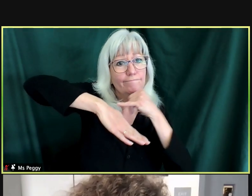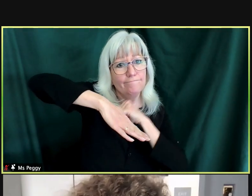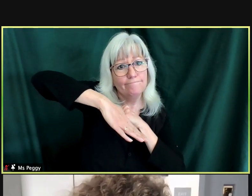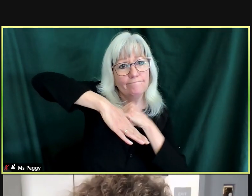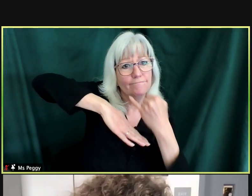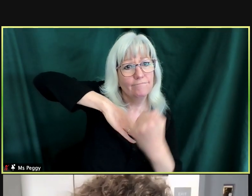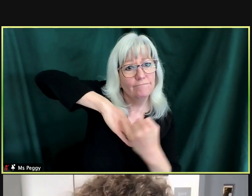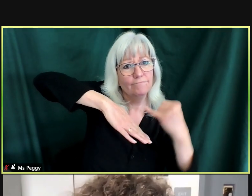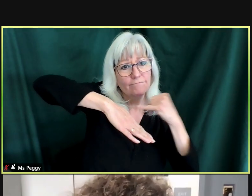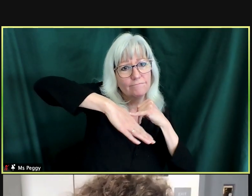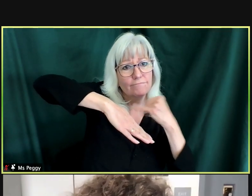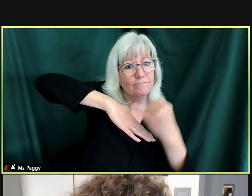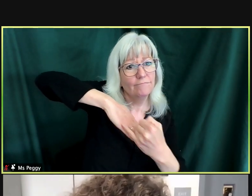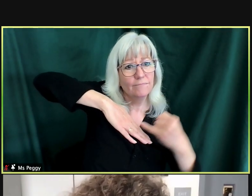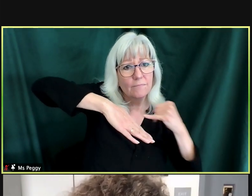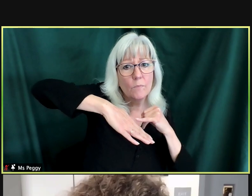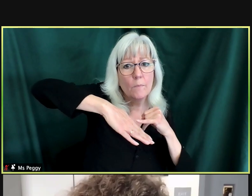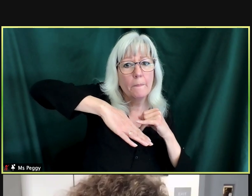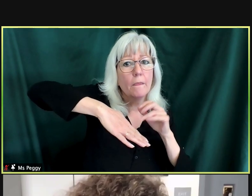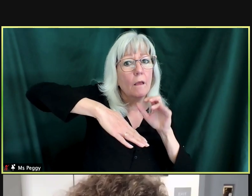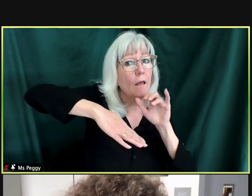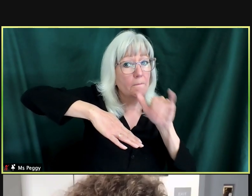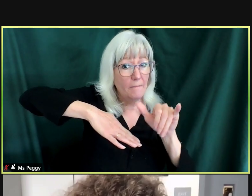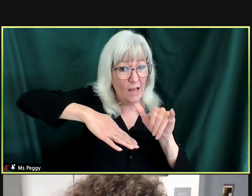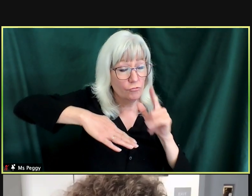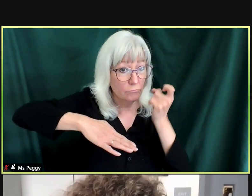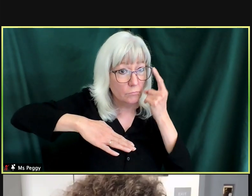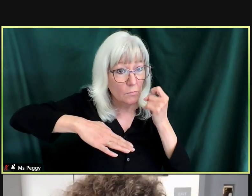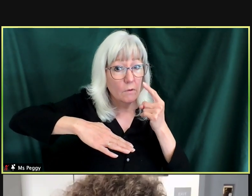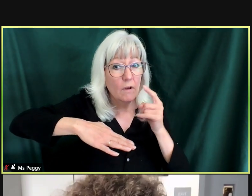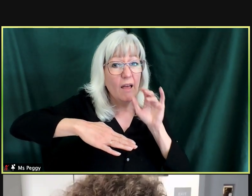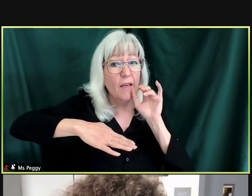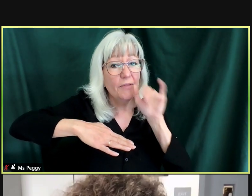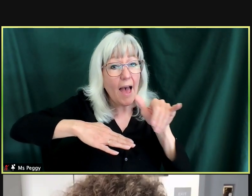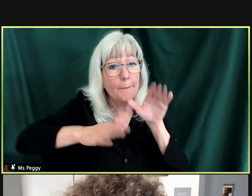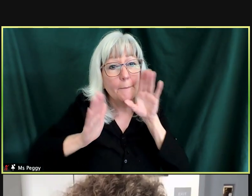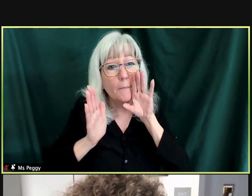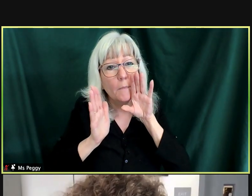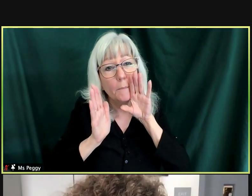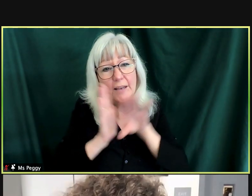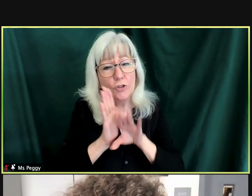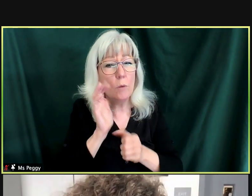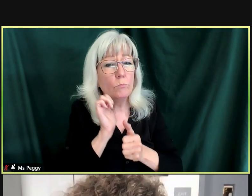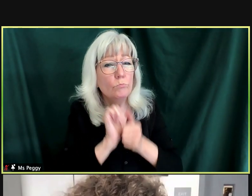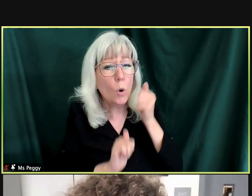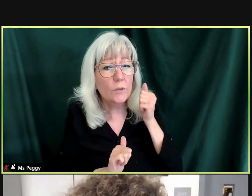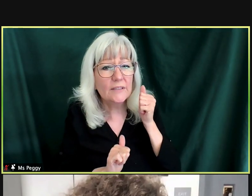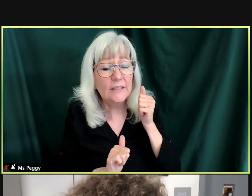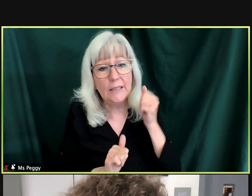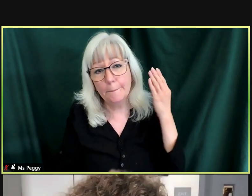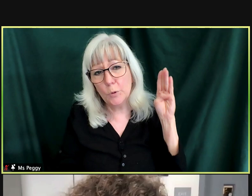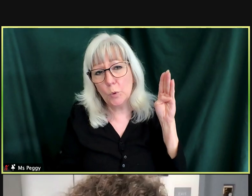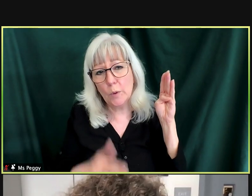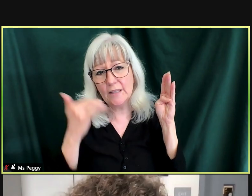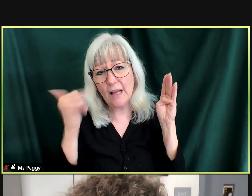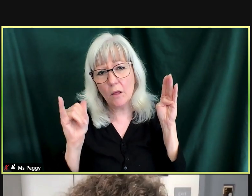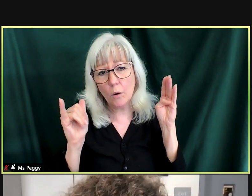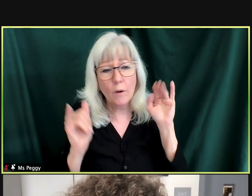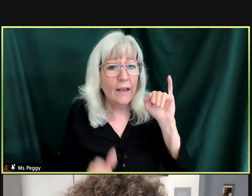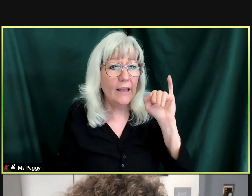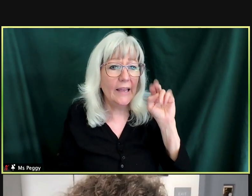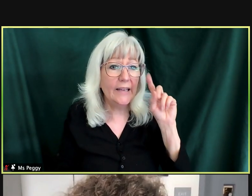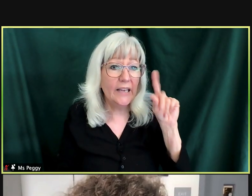shoe. This is almost a completely yellow and blue painting. It's indigo blue